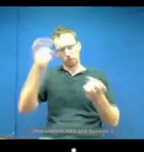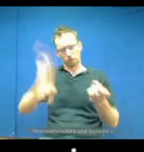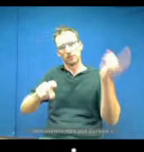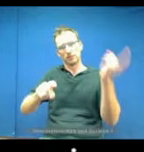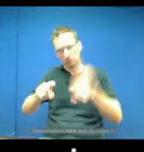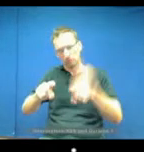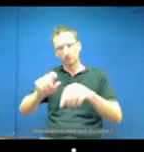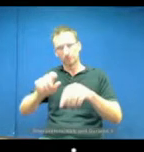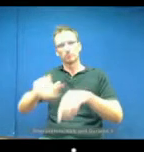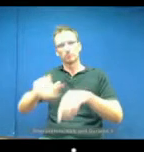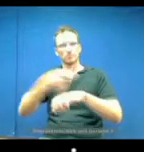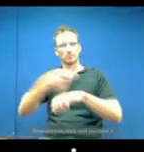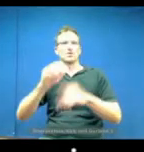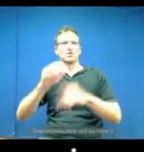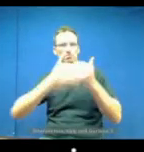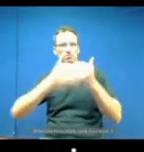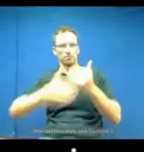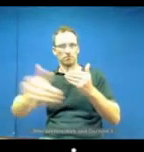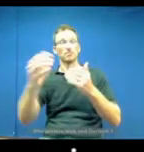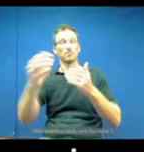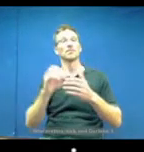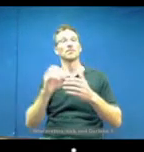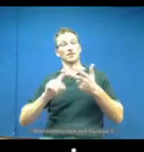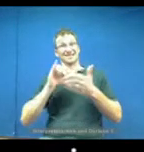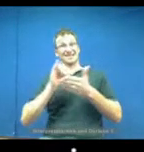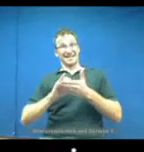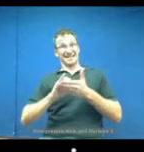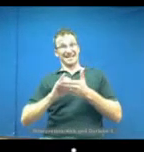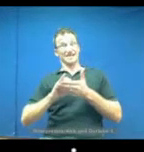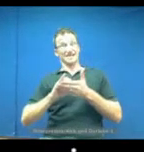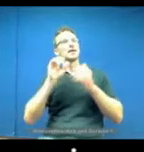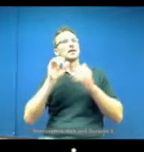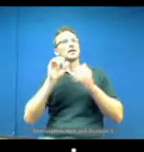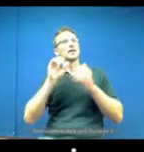Those, at least in Maryland, last to a year and can be extended to 2 years.